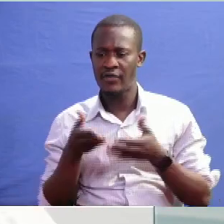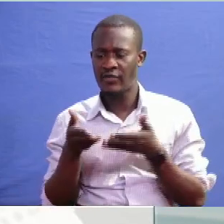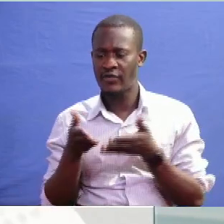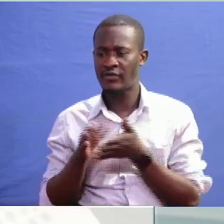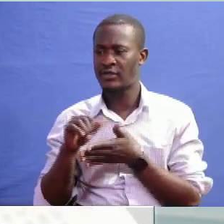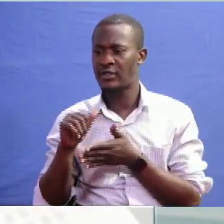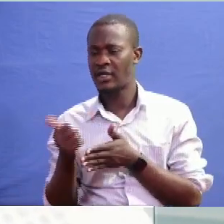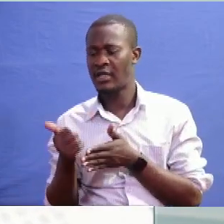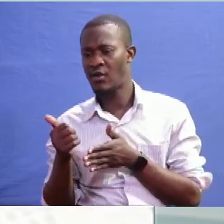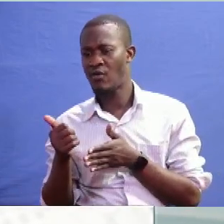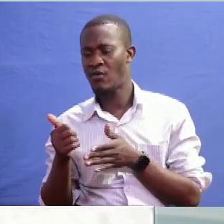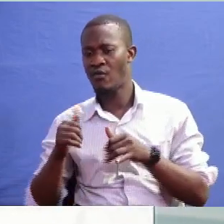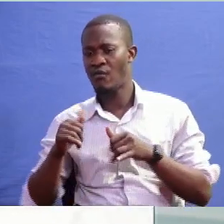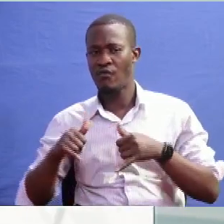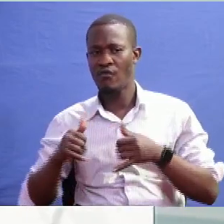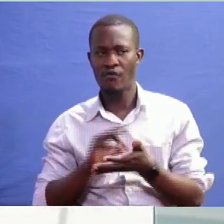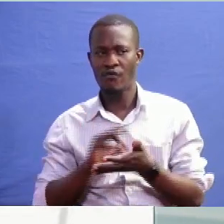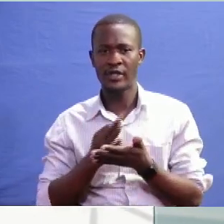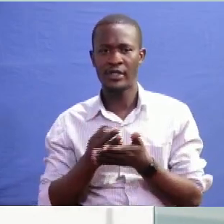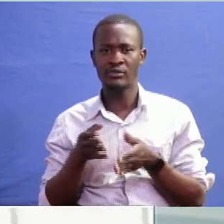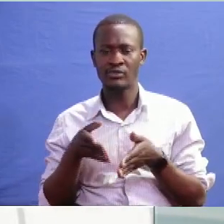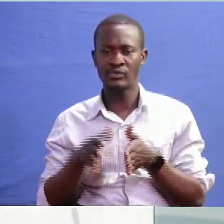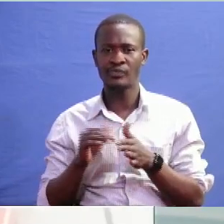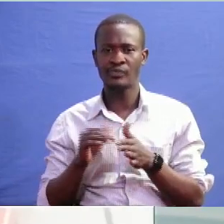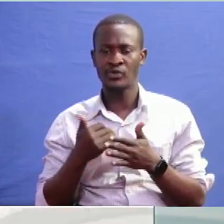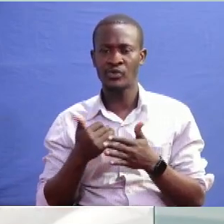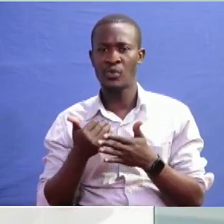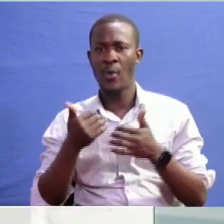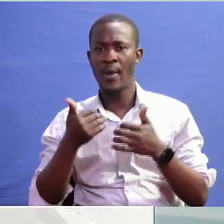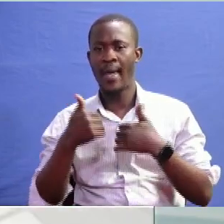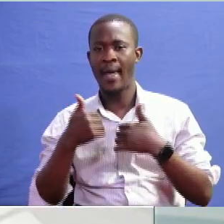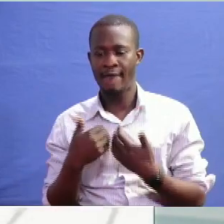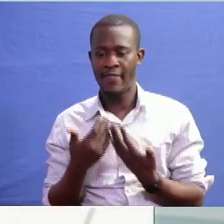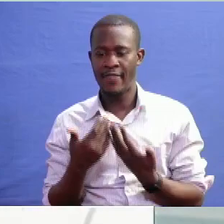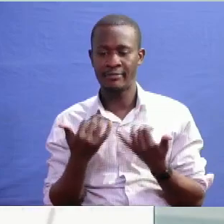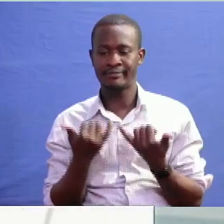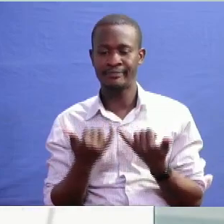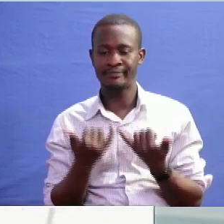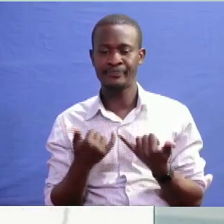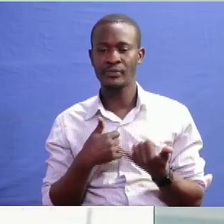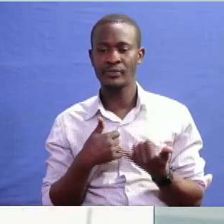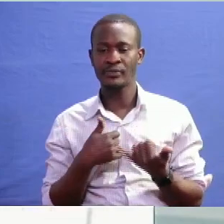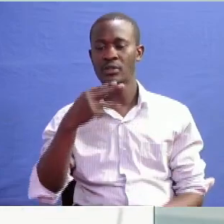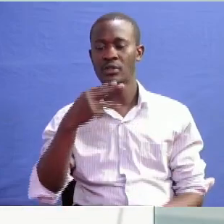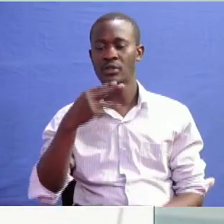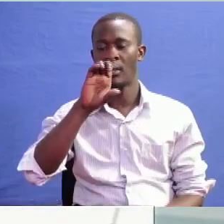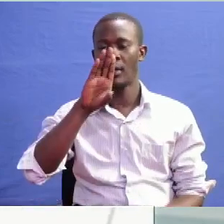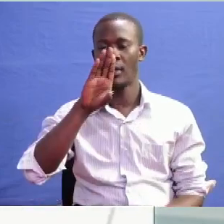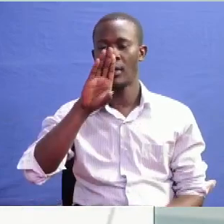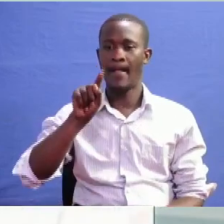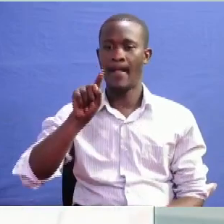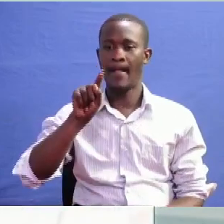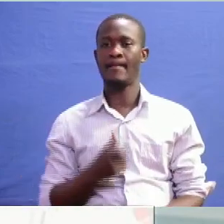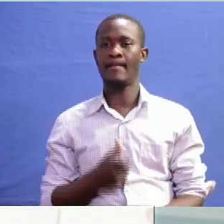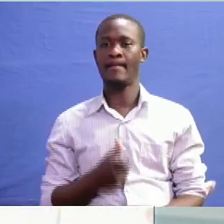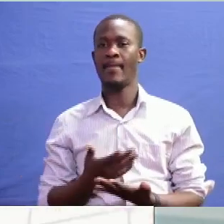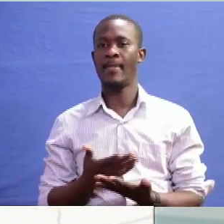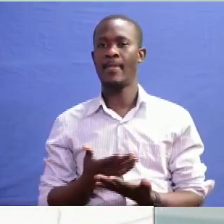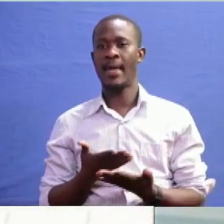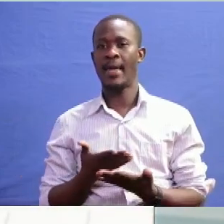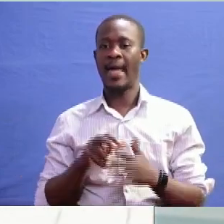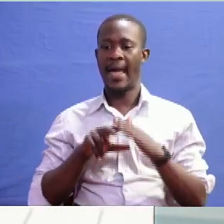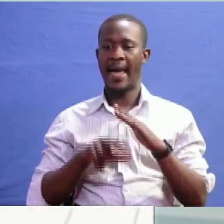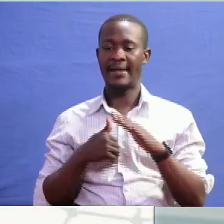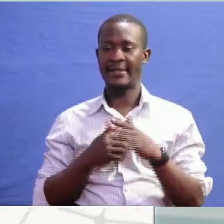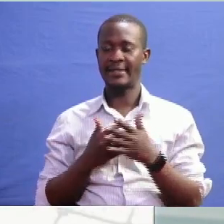new funding model, and of course we have the current one, the under differentiated unit of cost. Well, under this, of